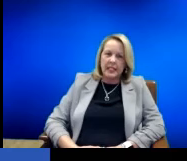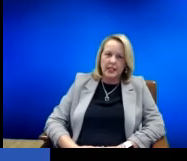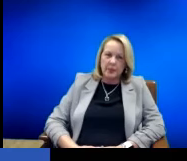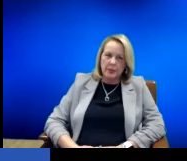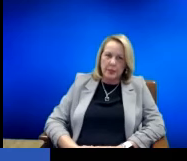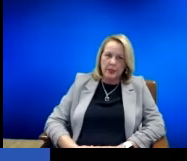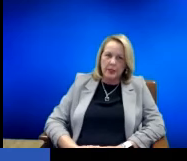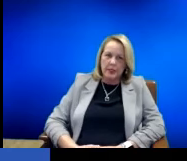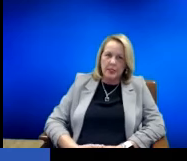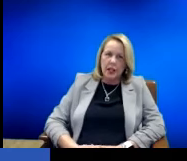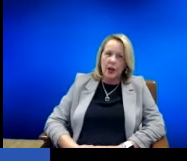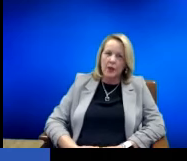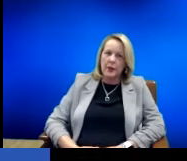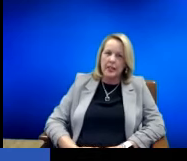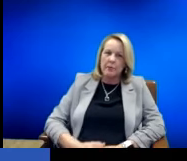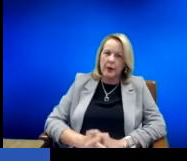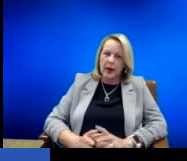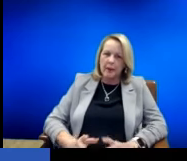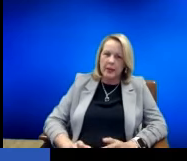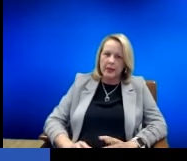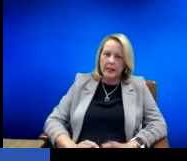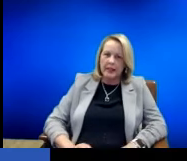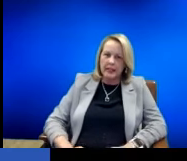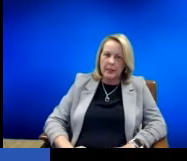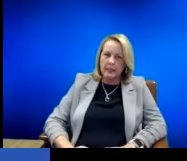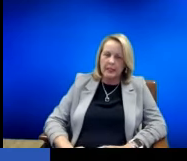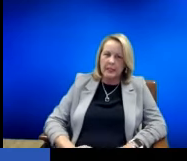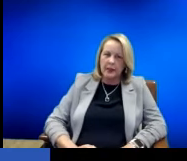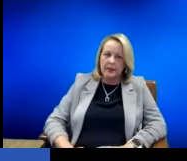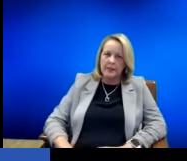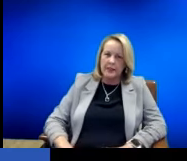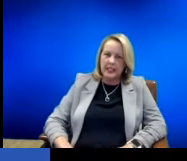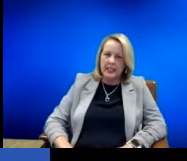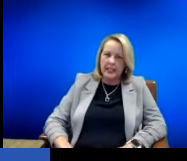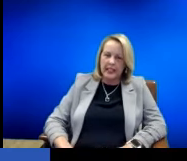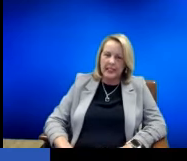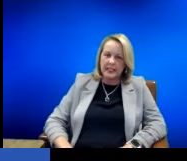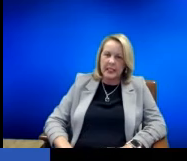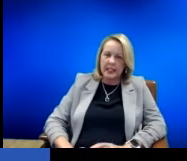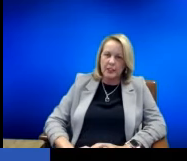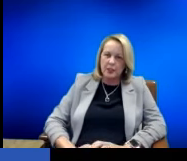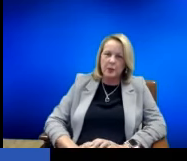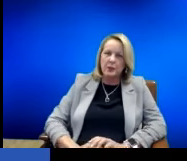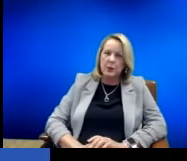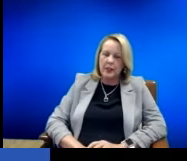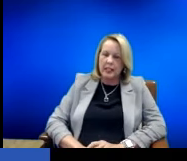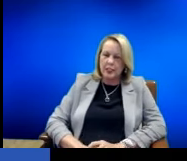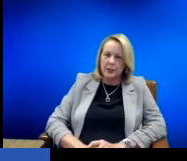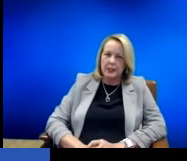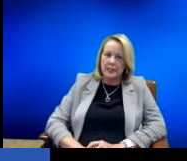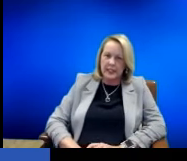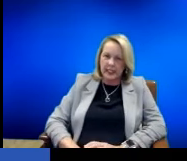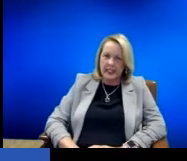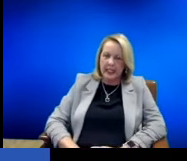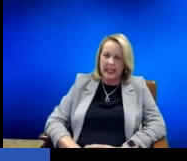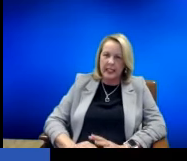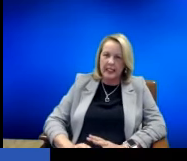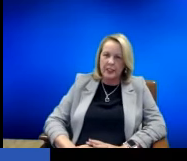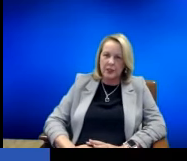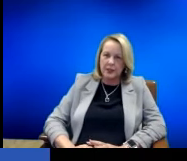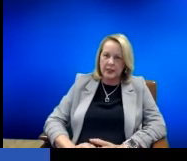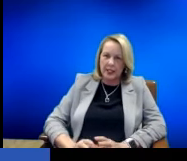excess contributions on the primary limits, so on the $15,000. We won't let you exceed